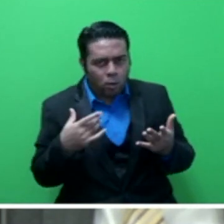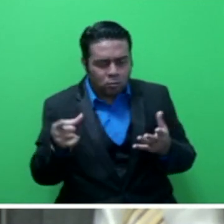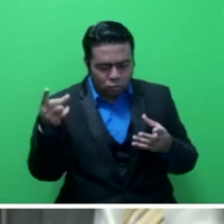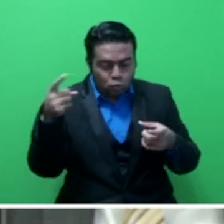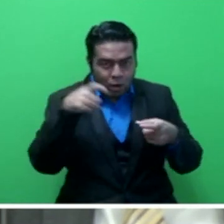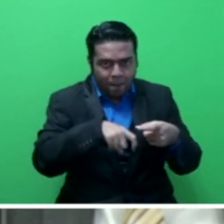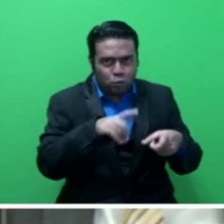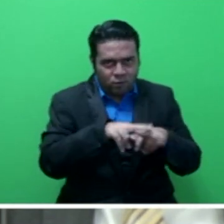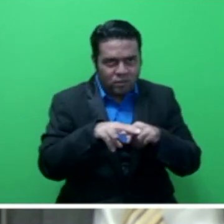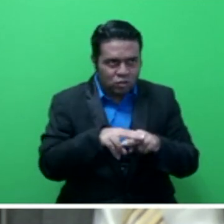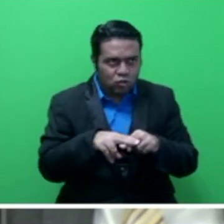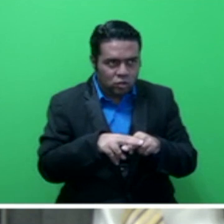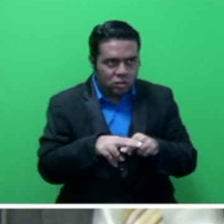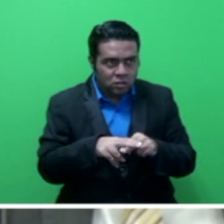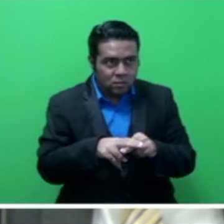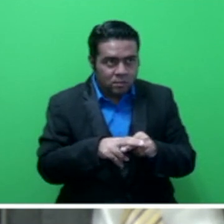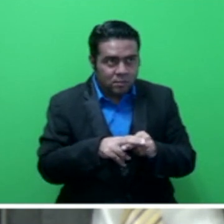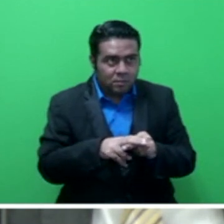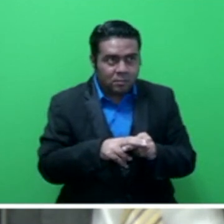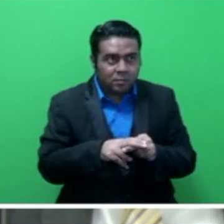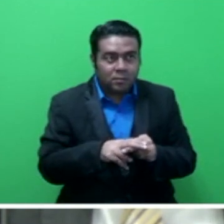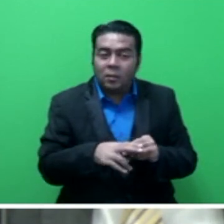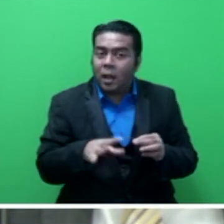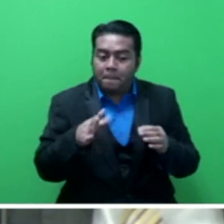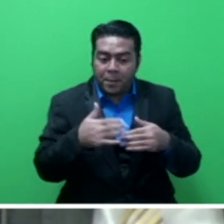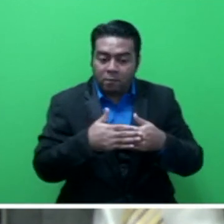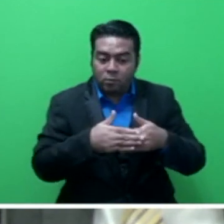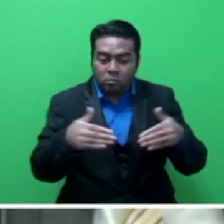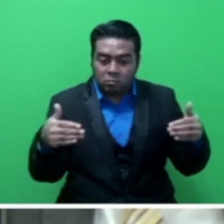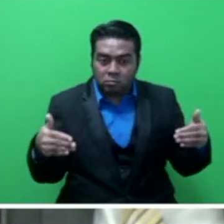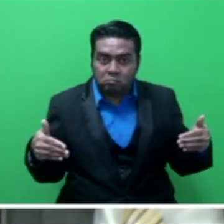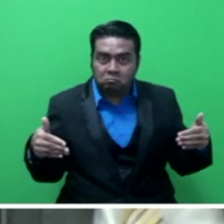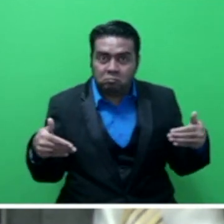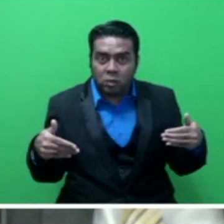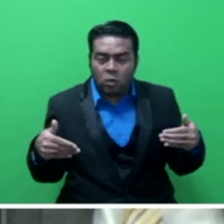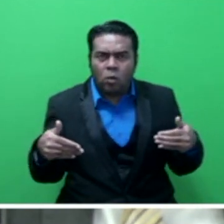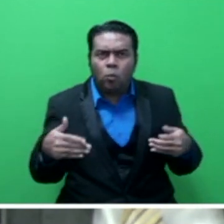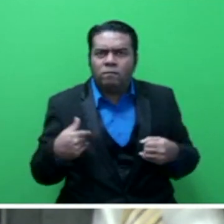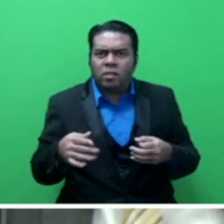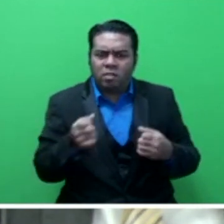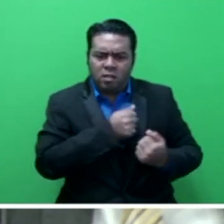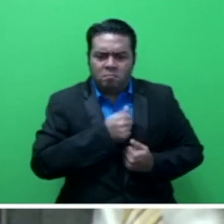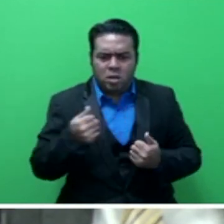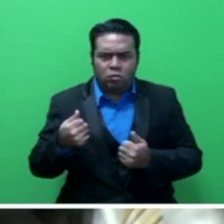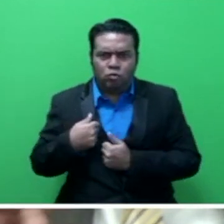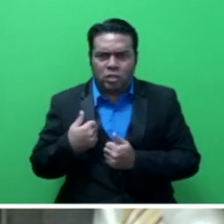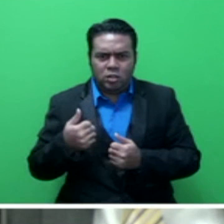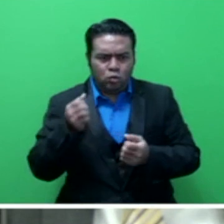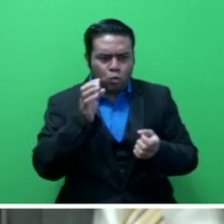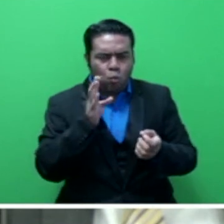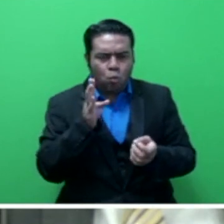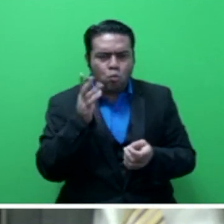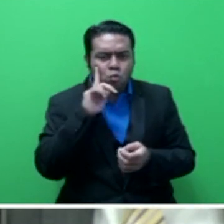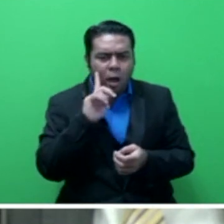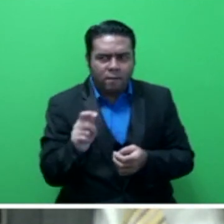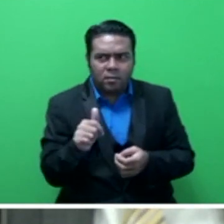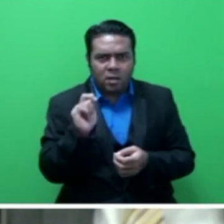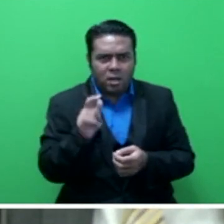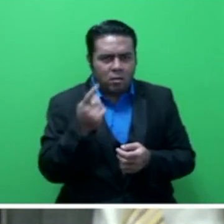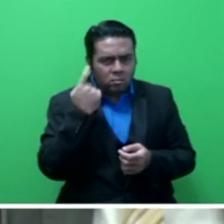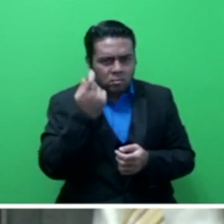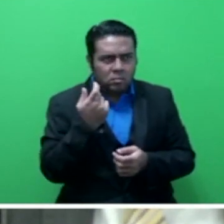Fiji. Apart from the quarantine, also, the other measures that have in place, the discipline forces actually managing the quarantine facilities,